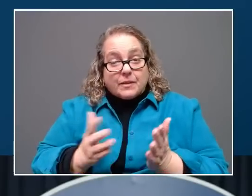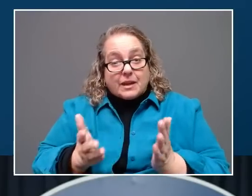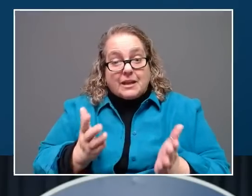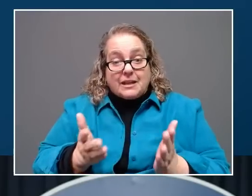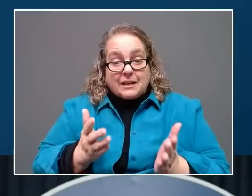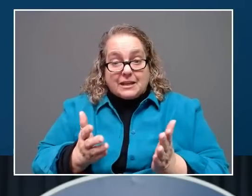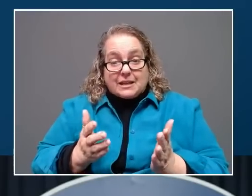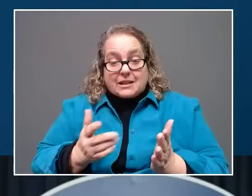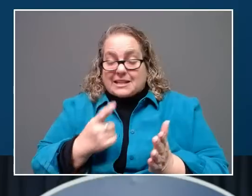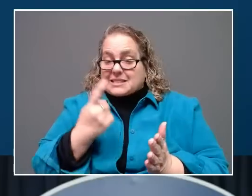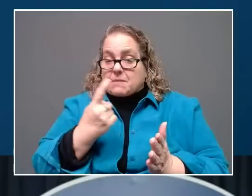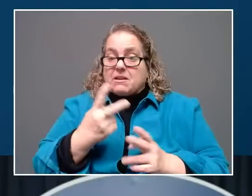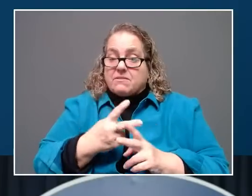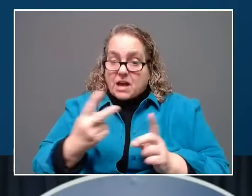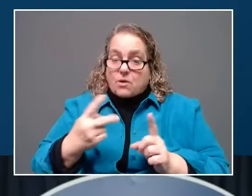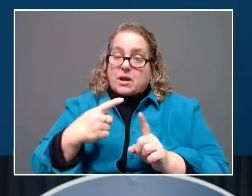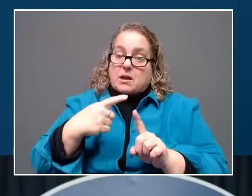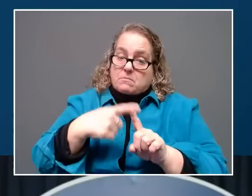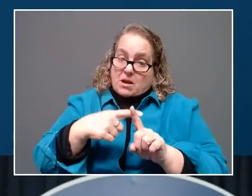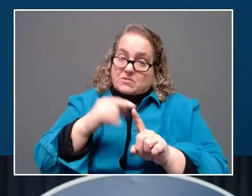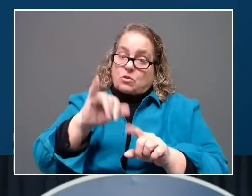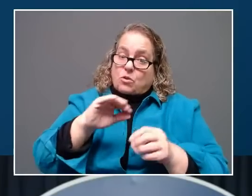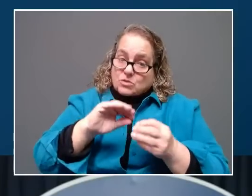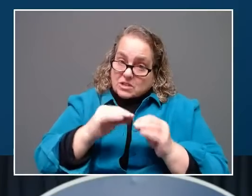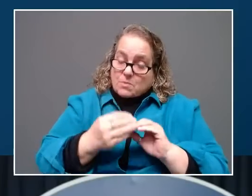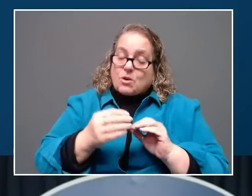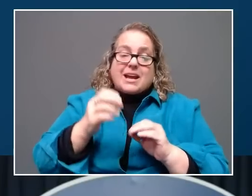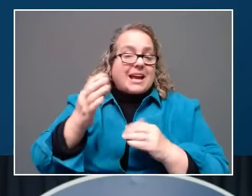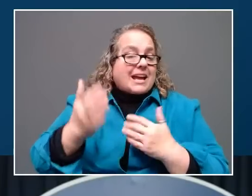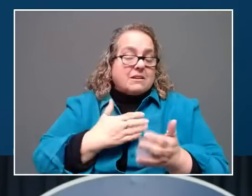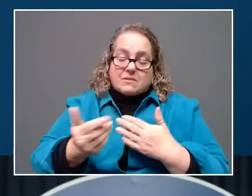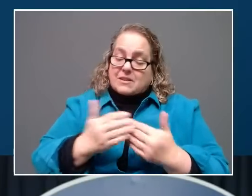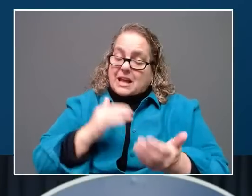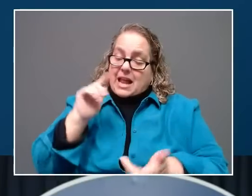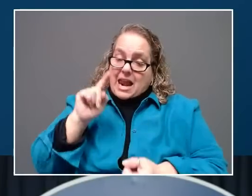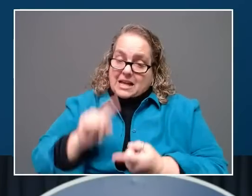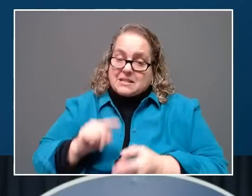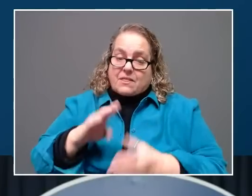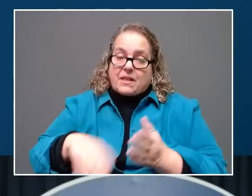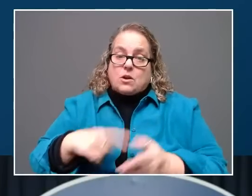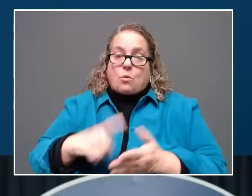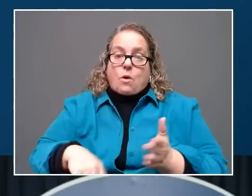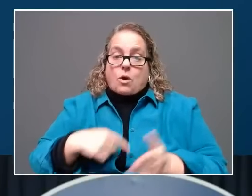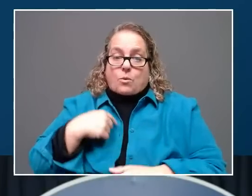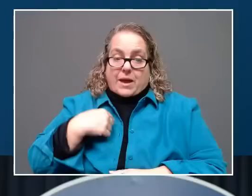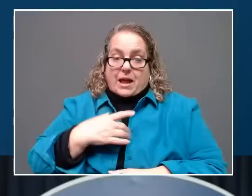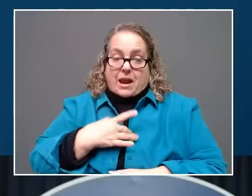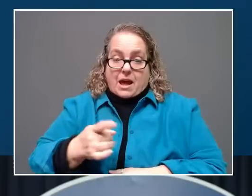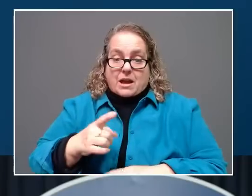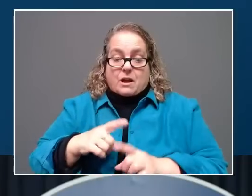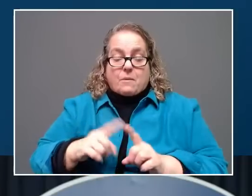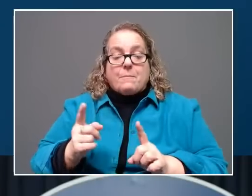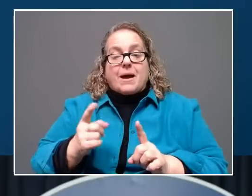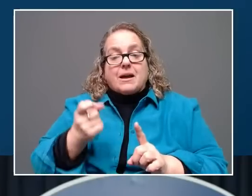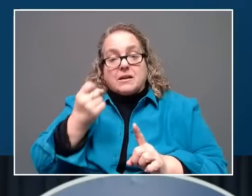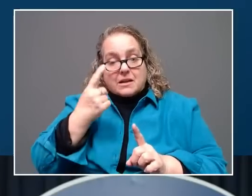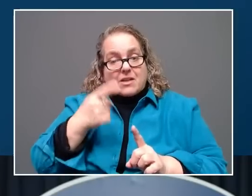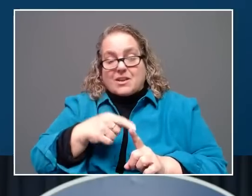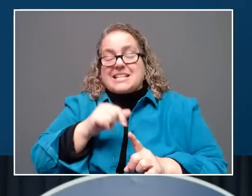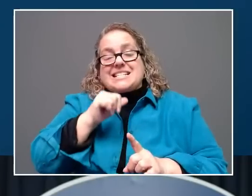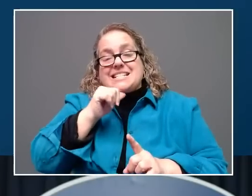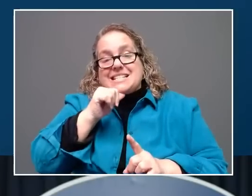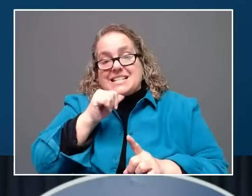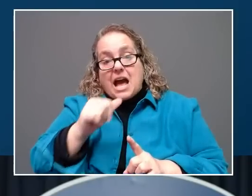something positive to those numbers, even though they're less than we'd like, and it's that they are not necessarily declining week to